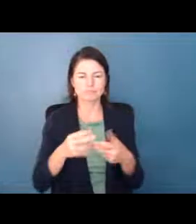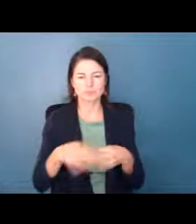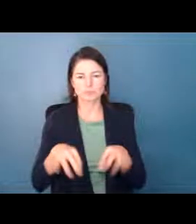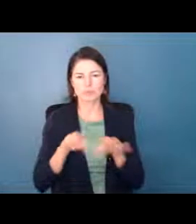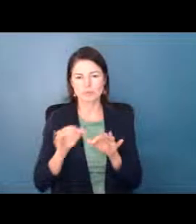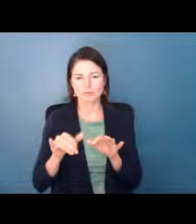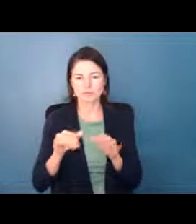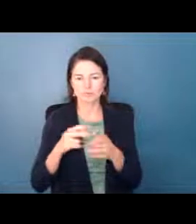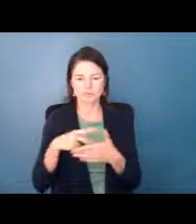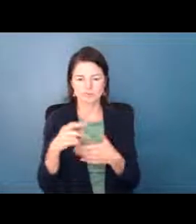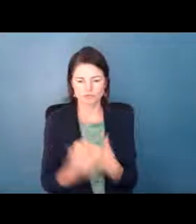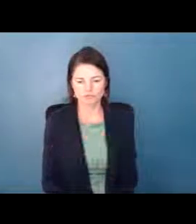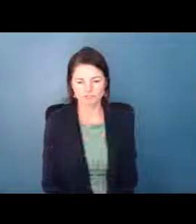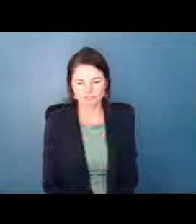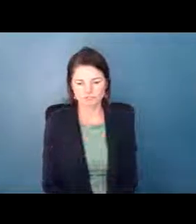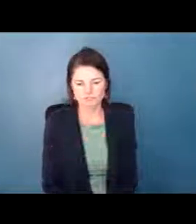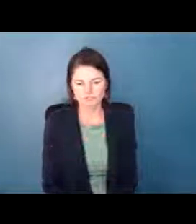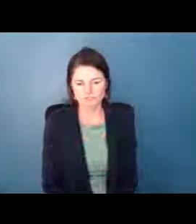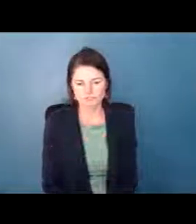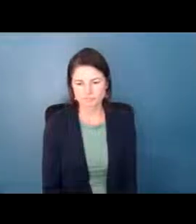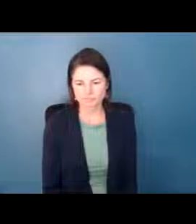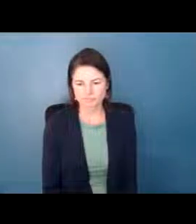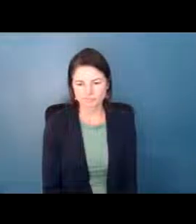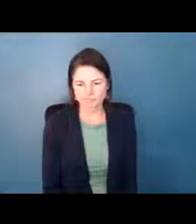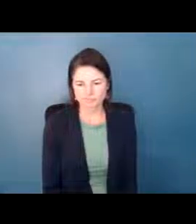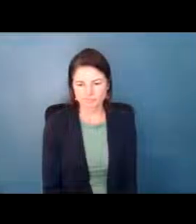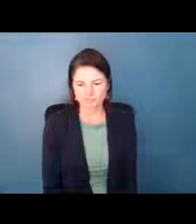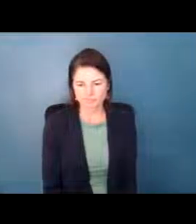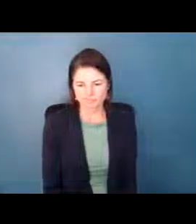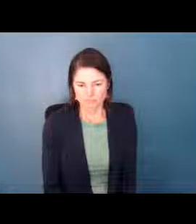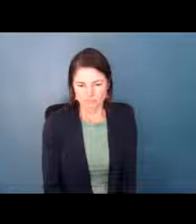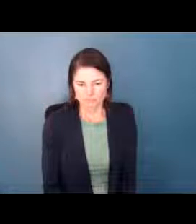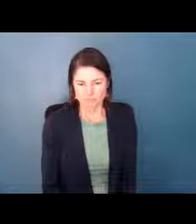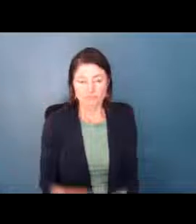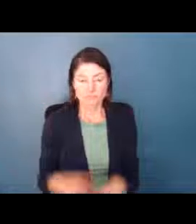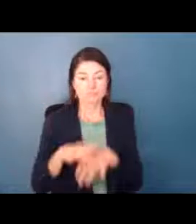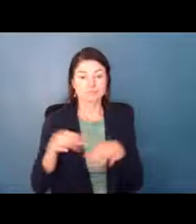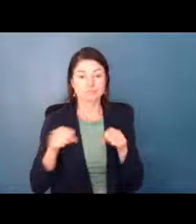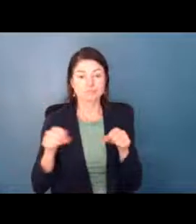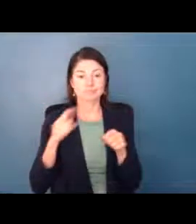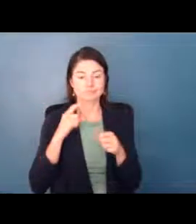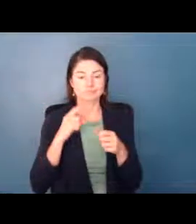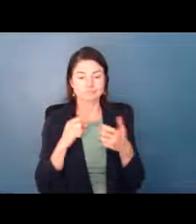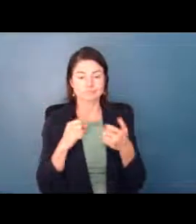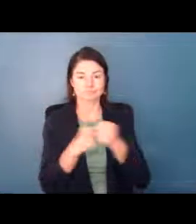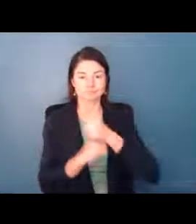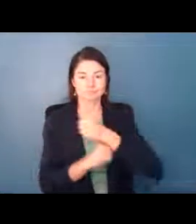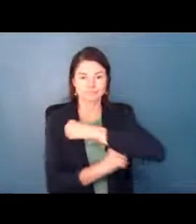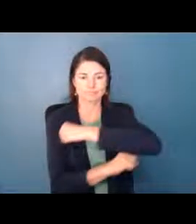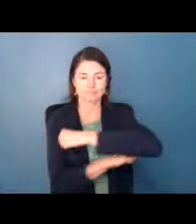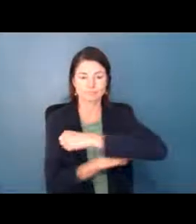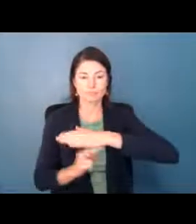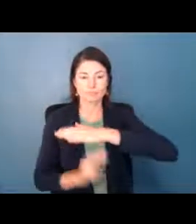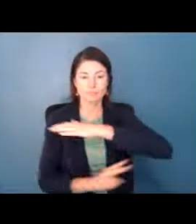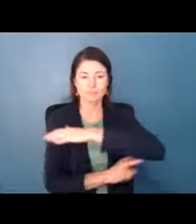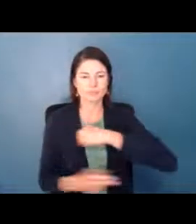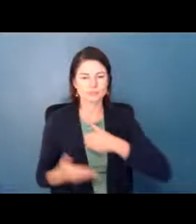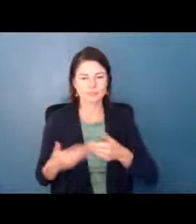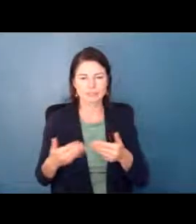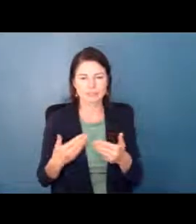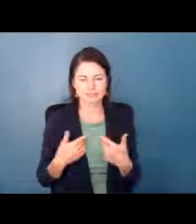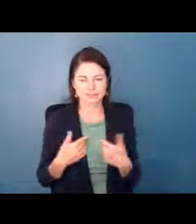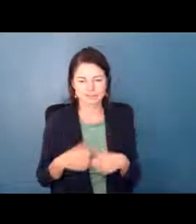project. Determining the final seismic retrofit strategy for this unique bridge is not an easy task, and the current construction estimate is